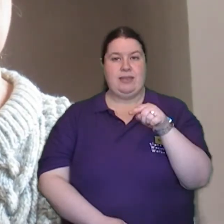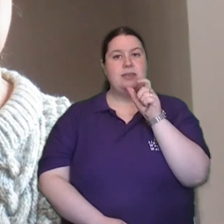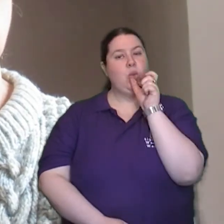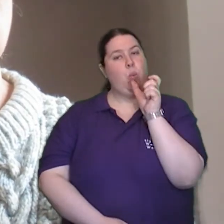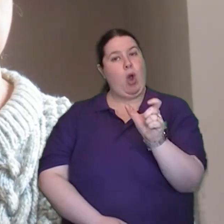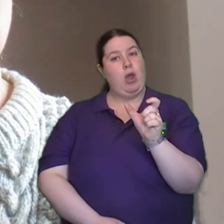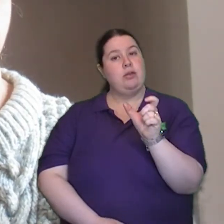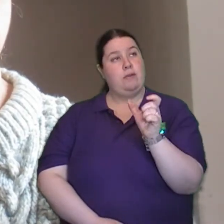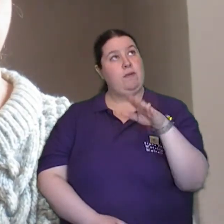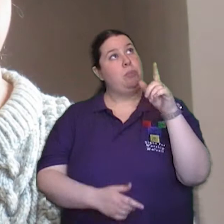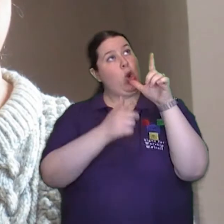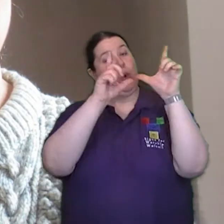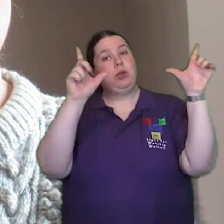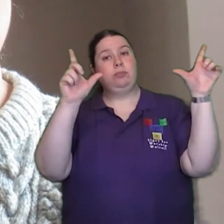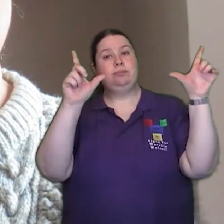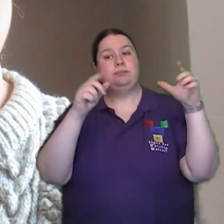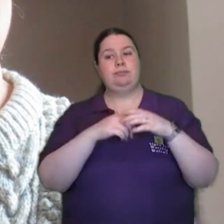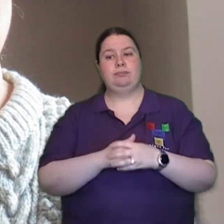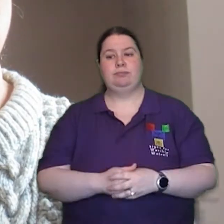This is the word of the Lord.